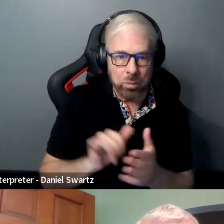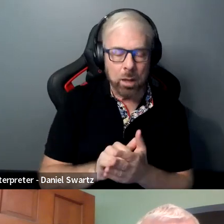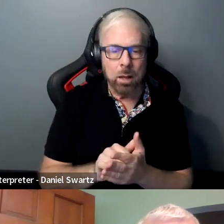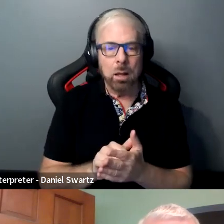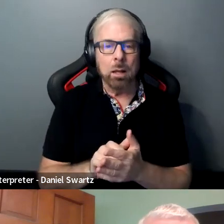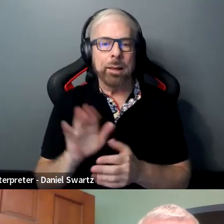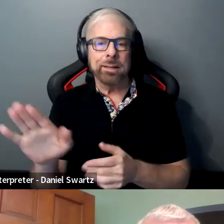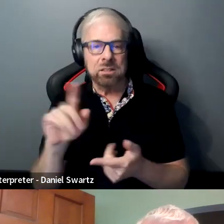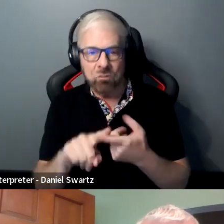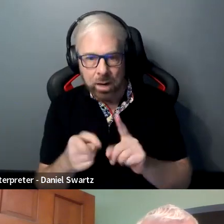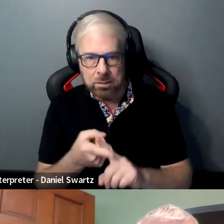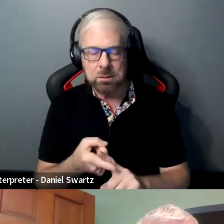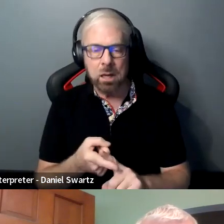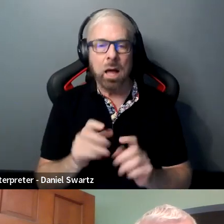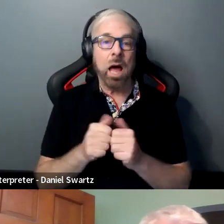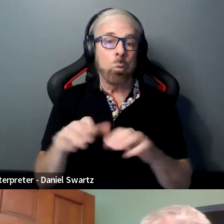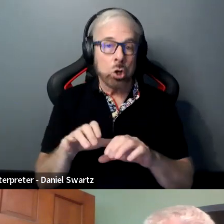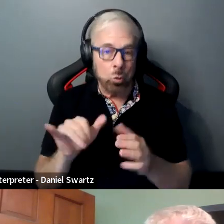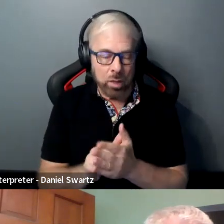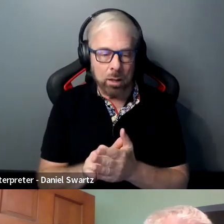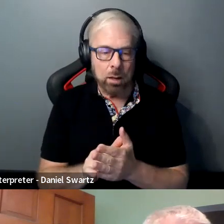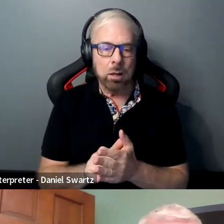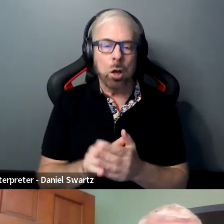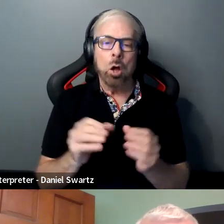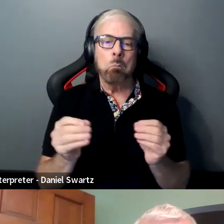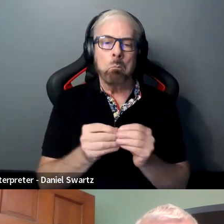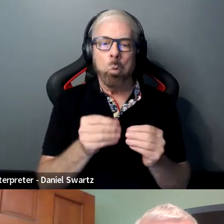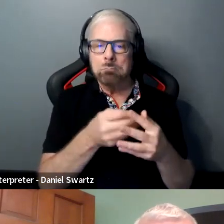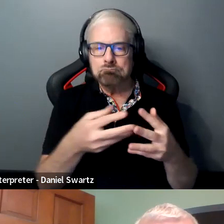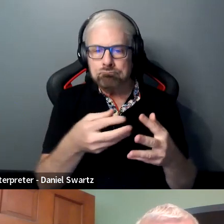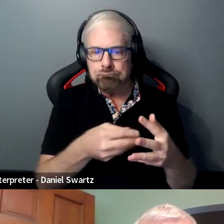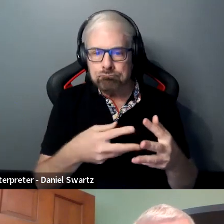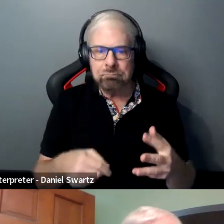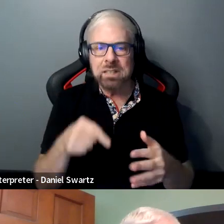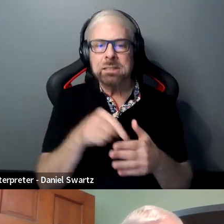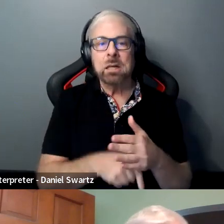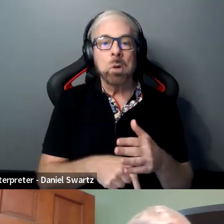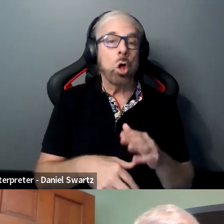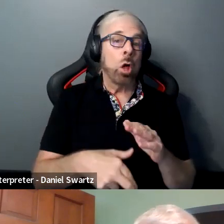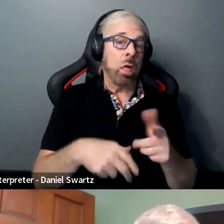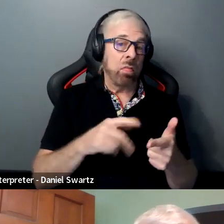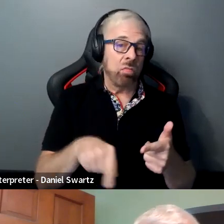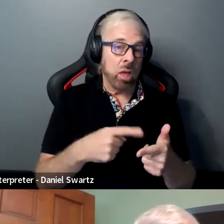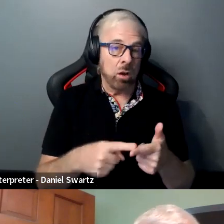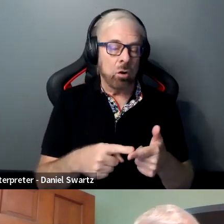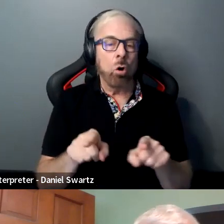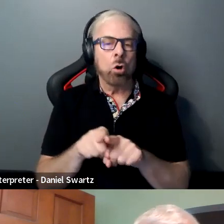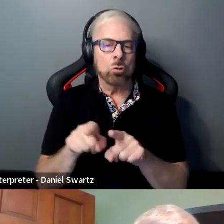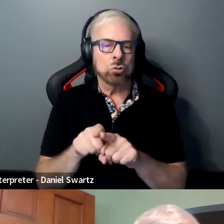His friends, and how am I going to do that? So it's more detailed. So what the reviews do, and also physicians